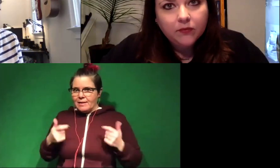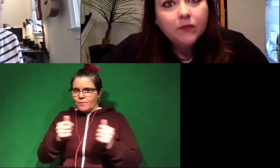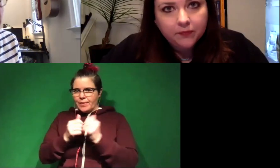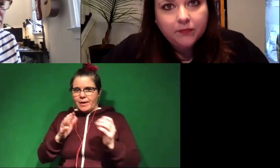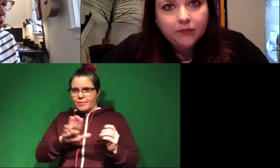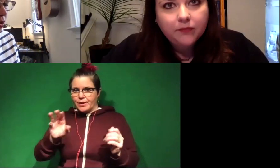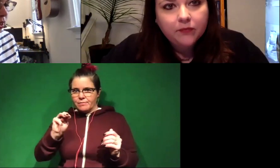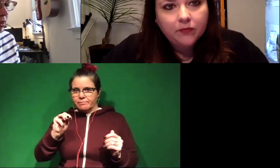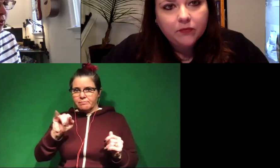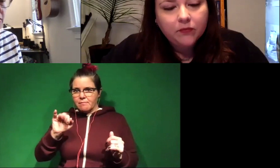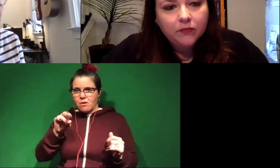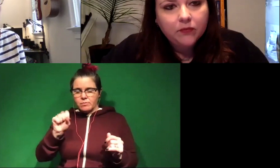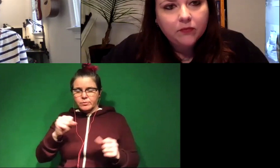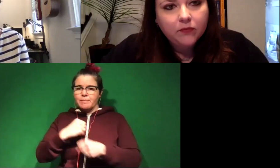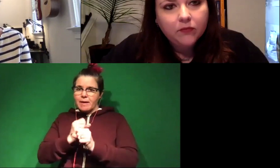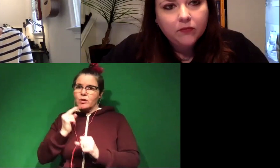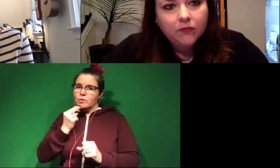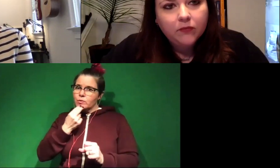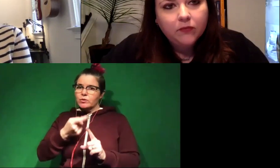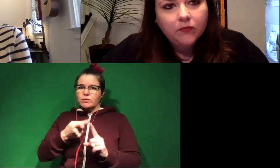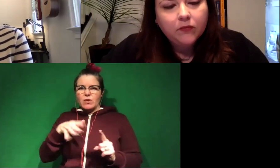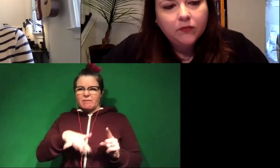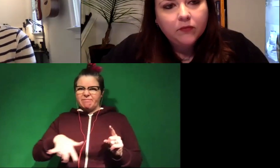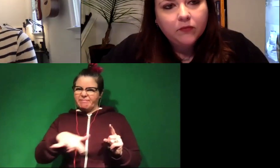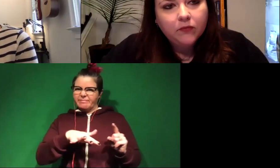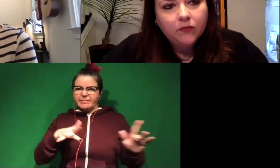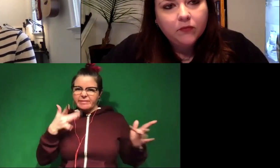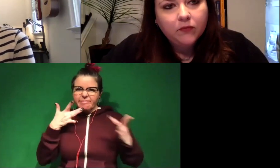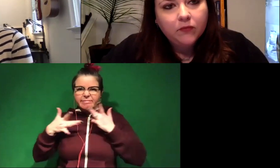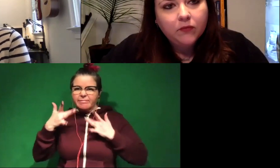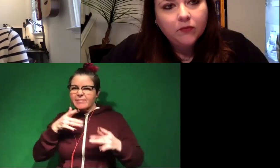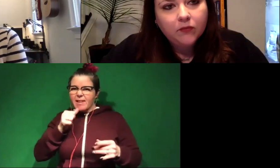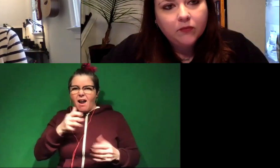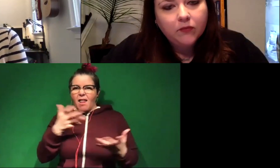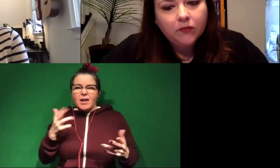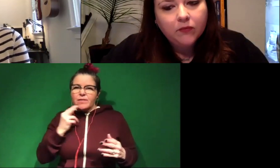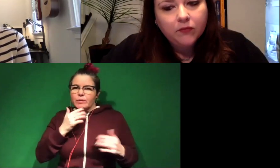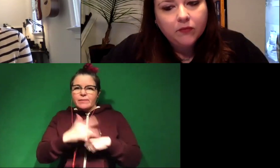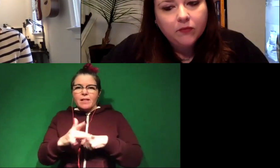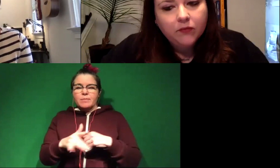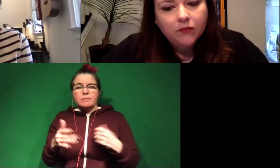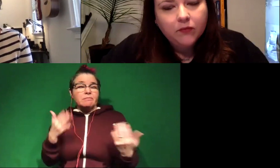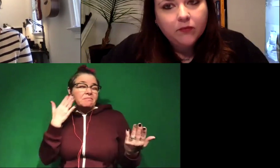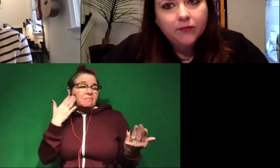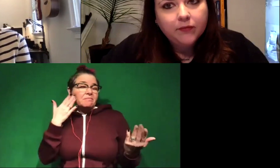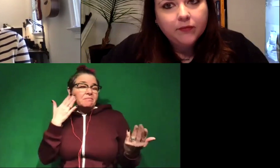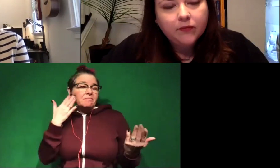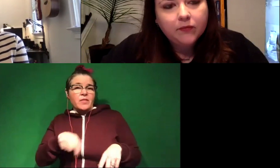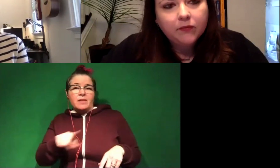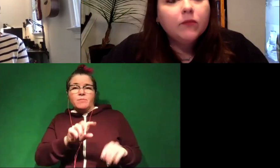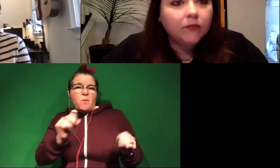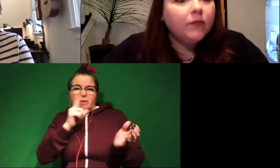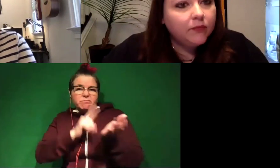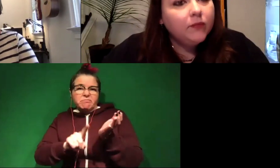microbes to make nutrients from a very poor environment that does not have a lot of other nutrients available. We don't know what that would be like. Nobody's done those